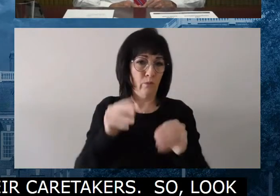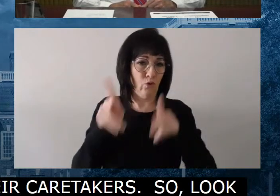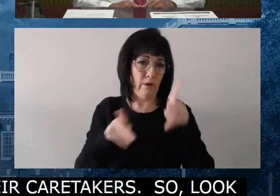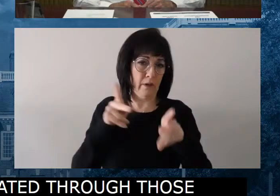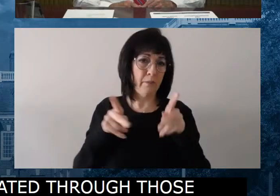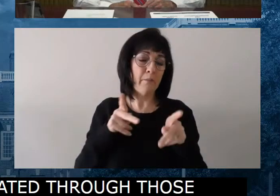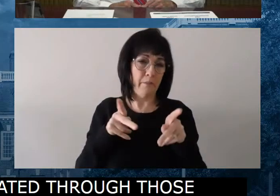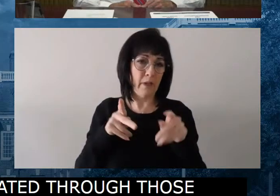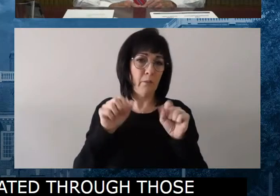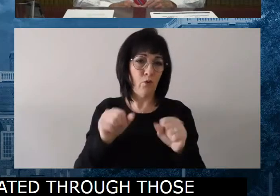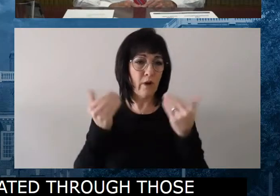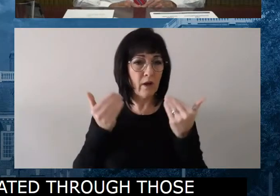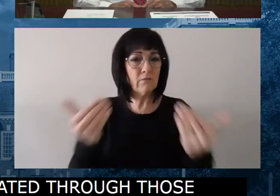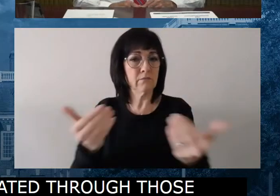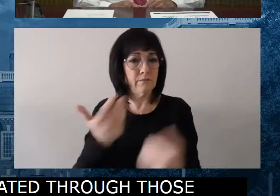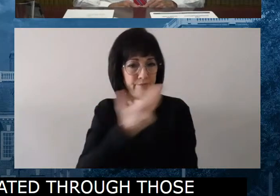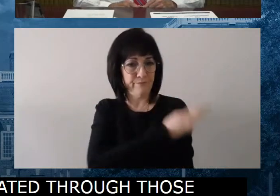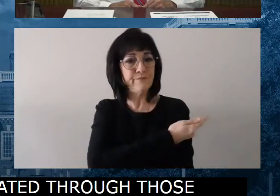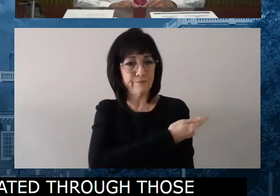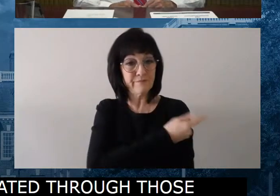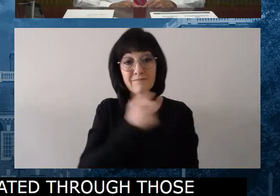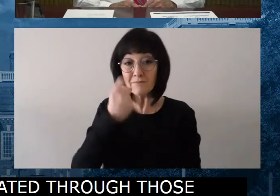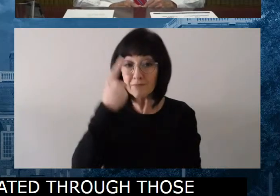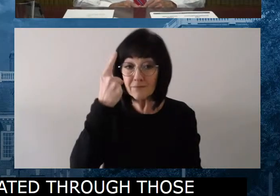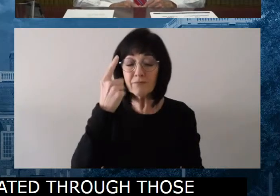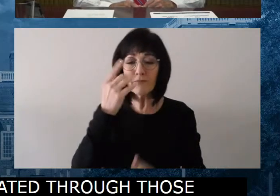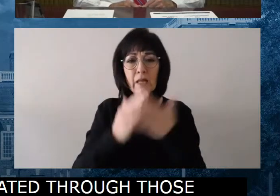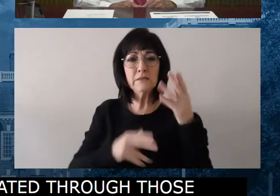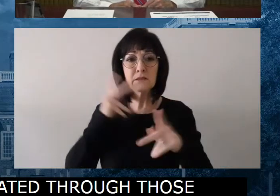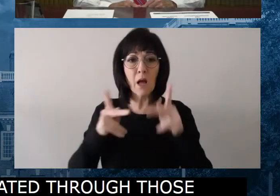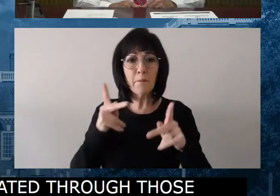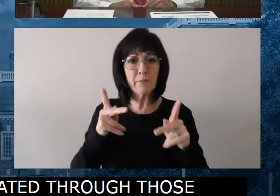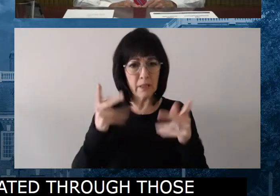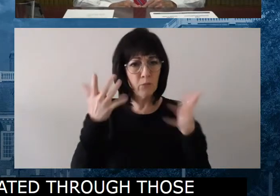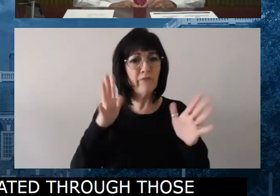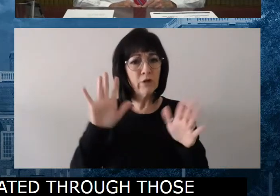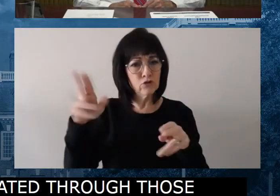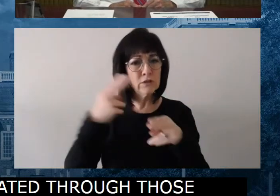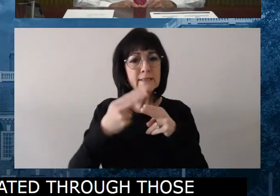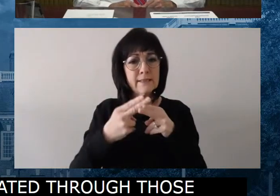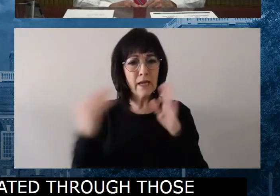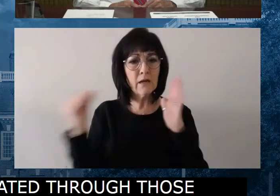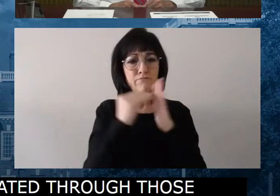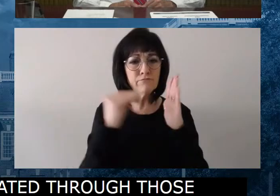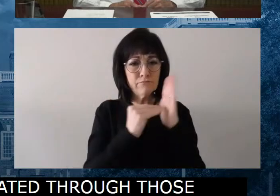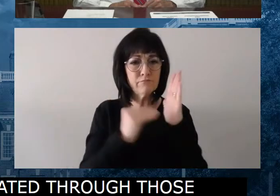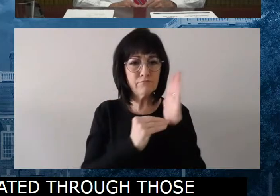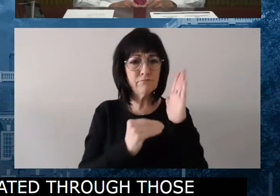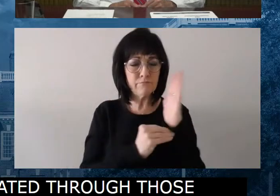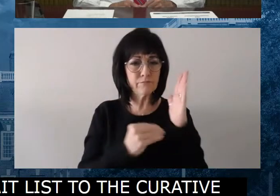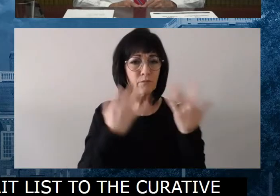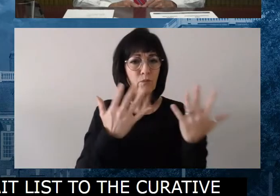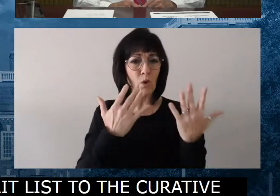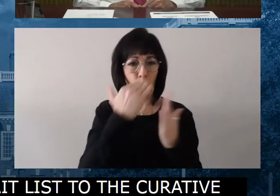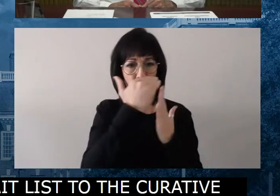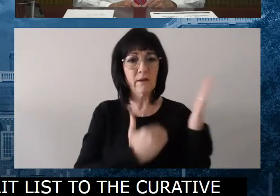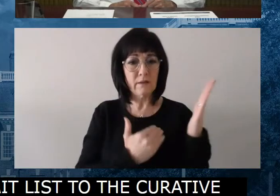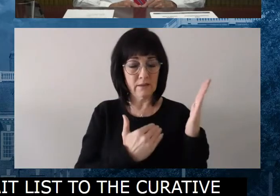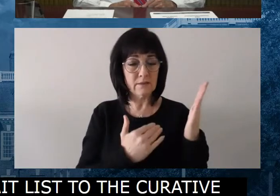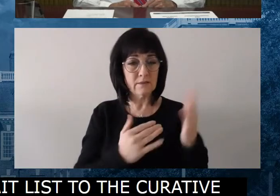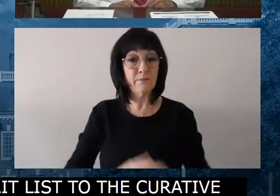to the curative sites and to our large vaccination clinic at Dover Downs. Today, we opened